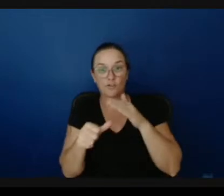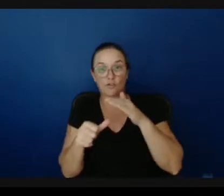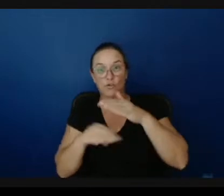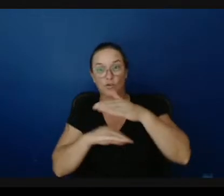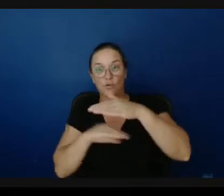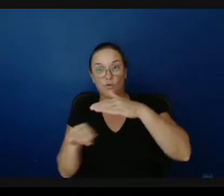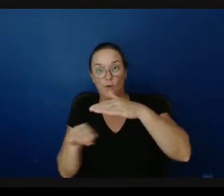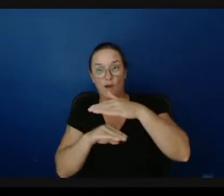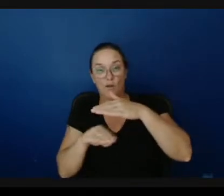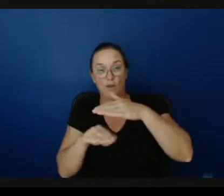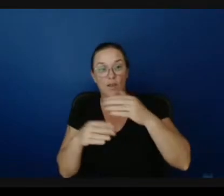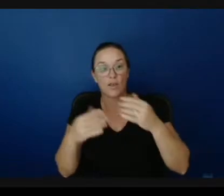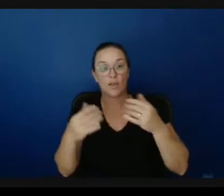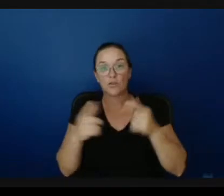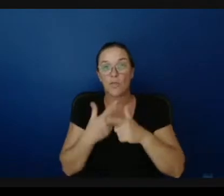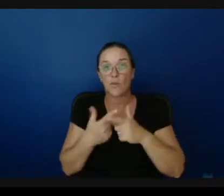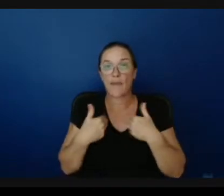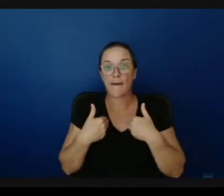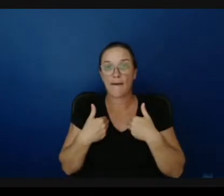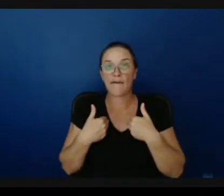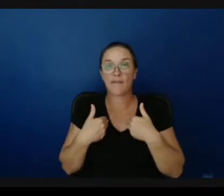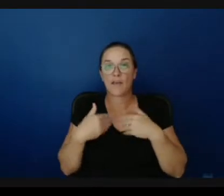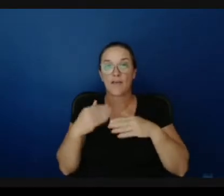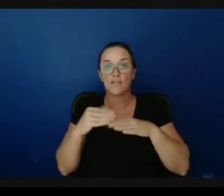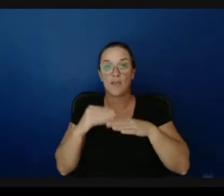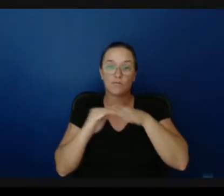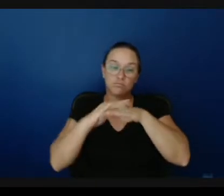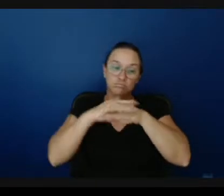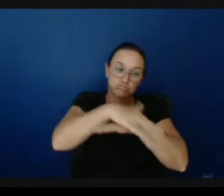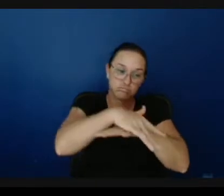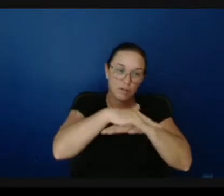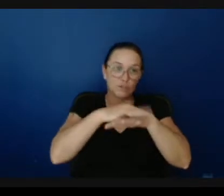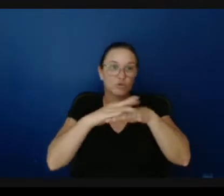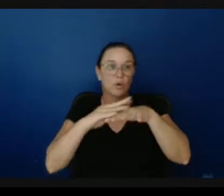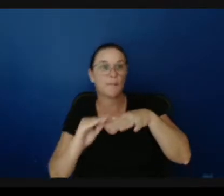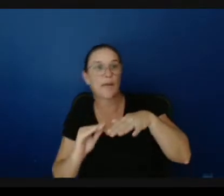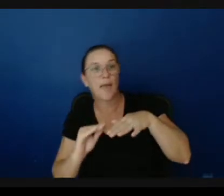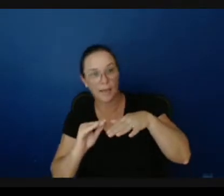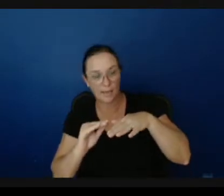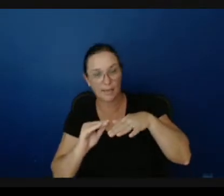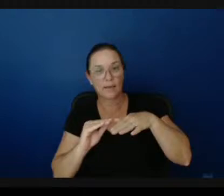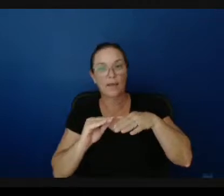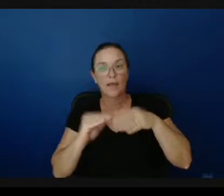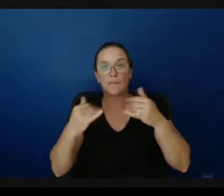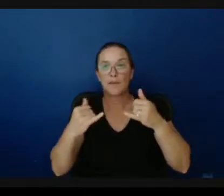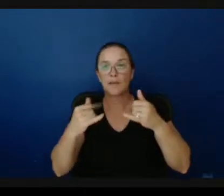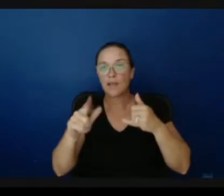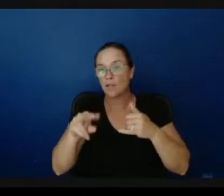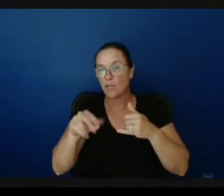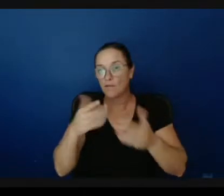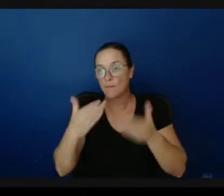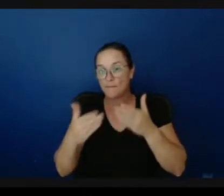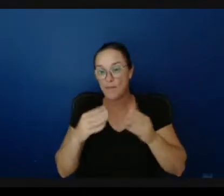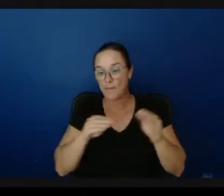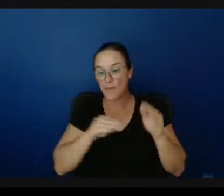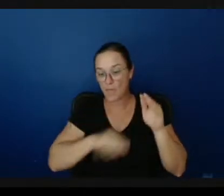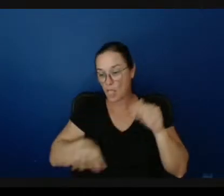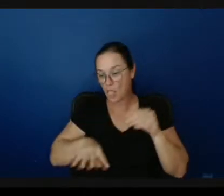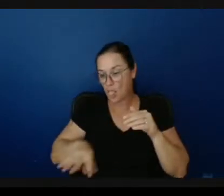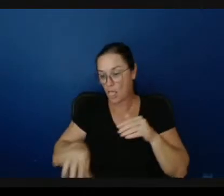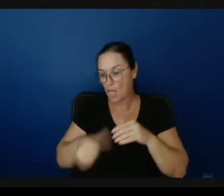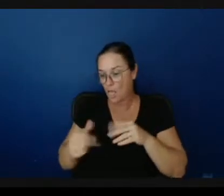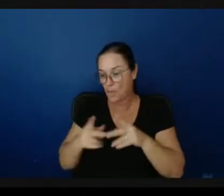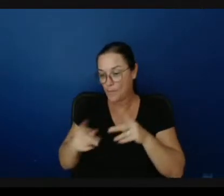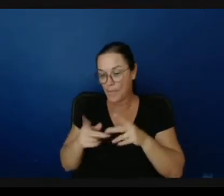this natural process of the drainback and the fountaining, but if suddenly lava can go somewhere else and find somewhere else to fill underground, now you have more